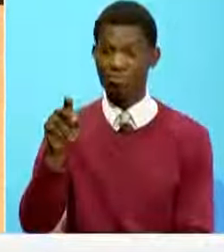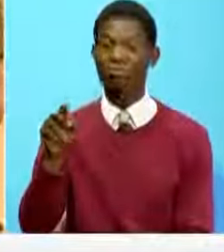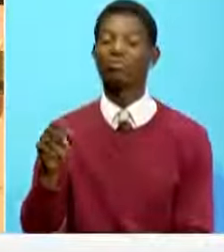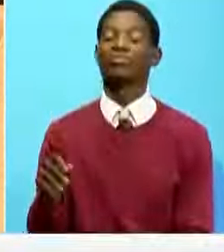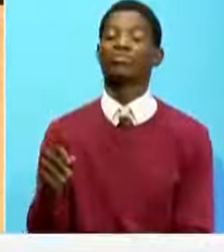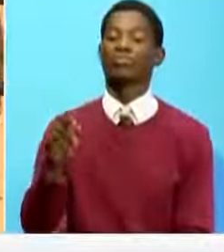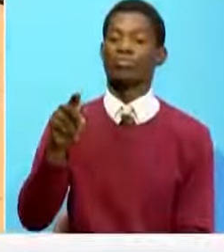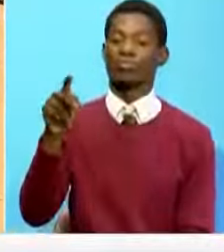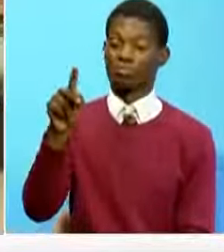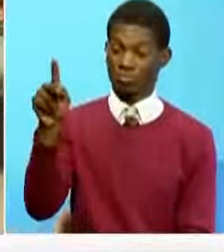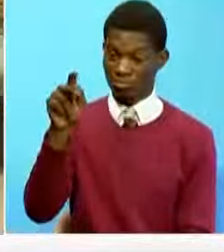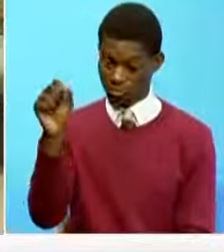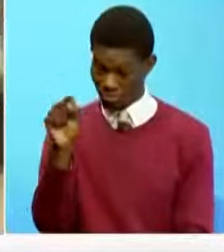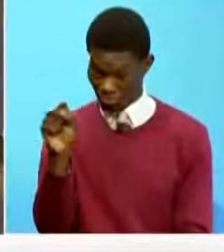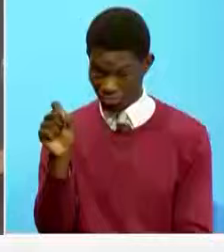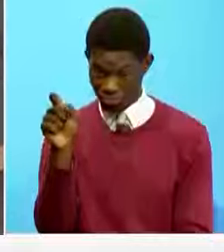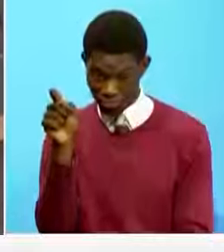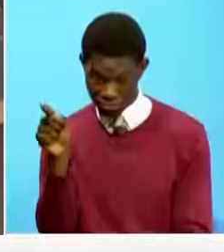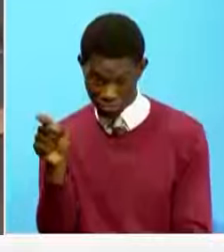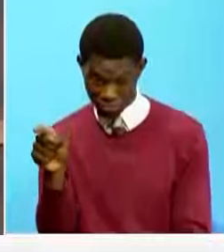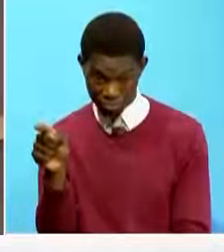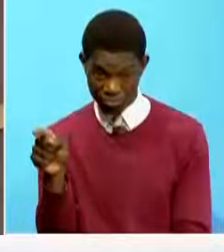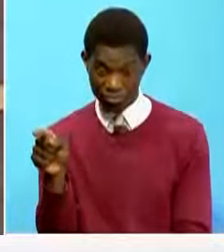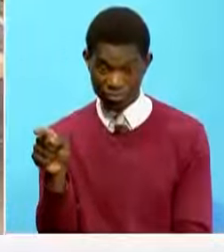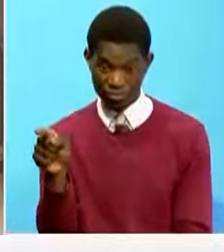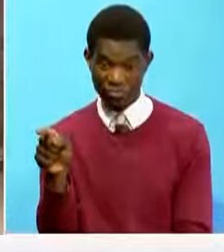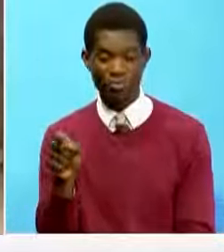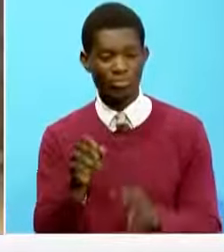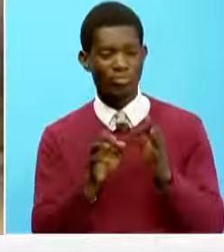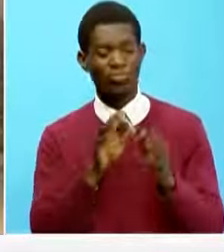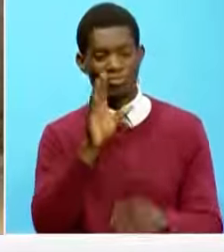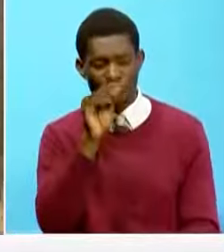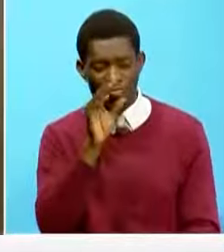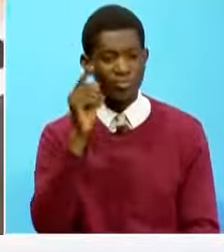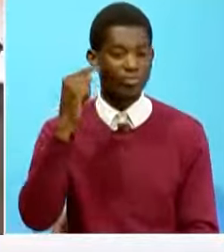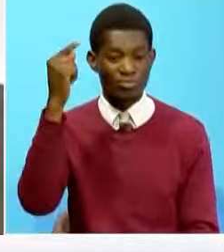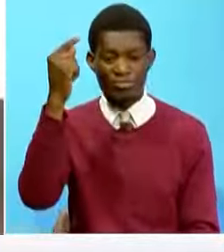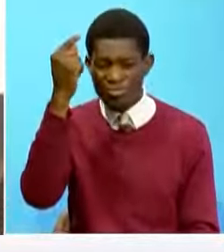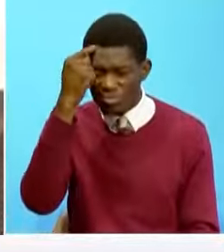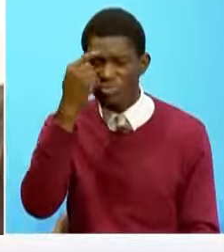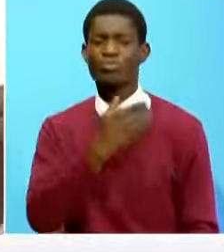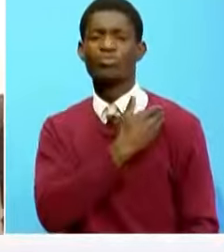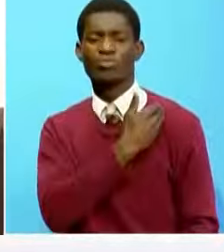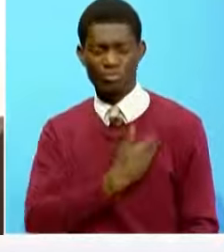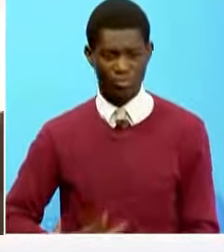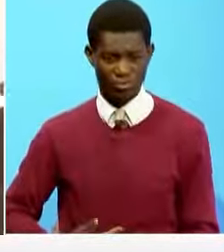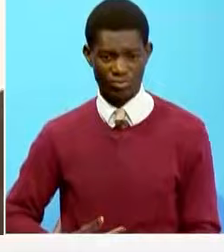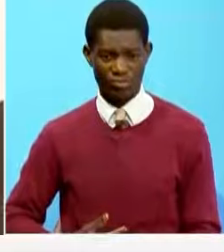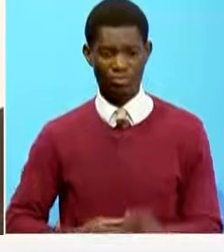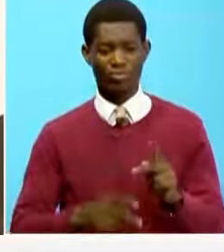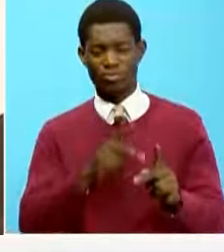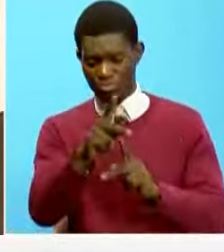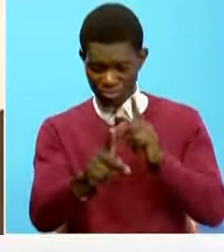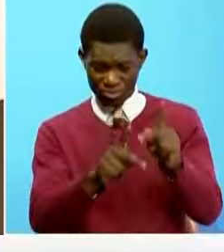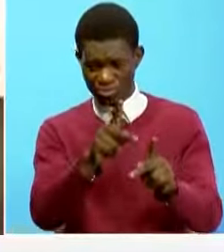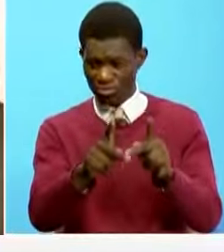on behalf of the Provincial Permanent Secretary Paul Tole, reaffirmed government's commitment towards creation of the enabling